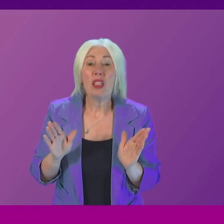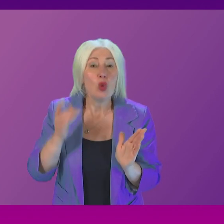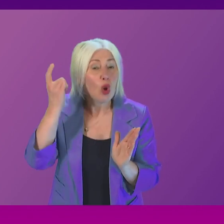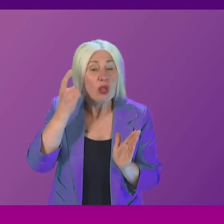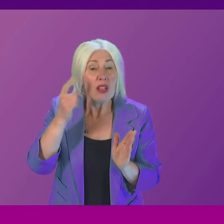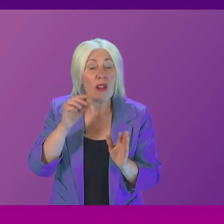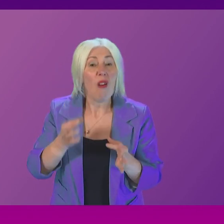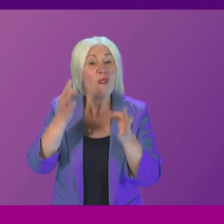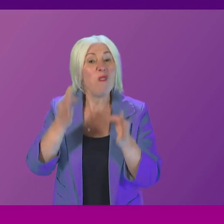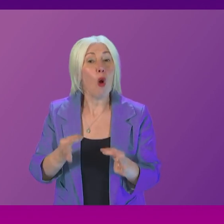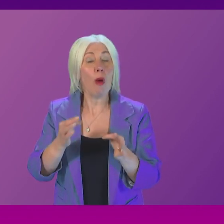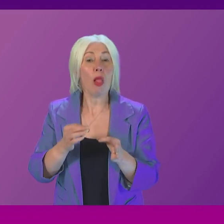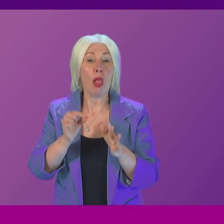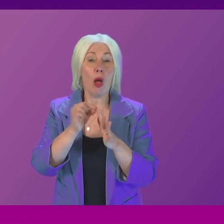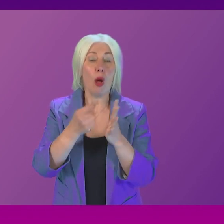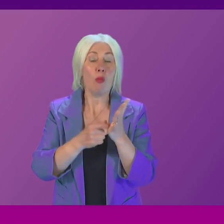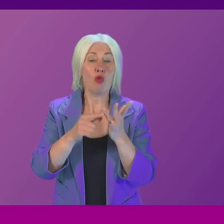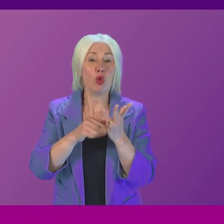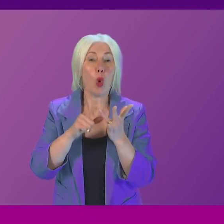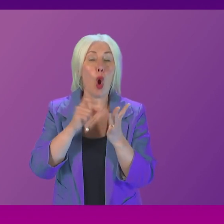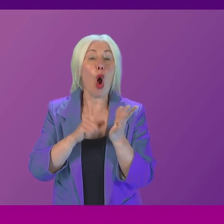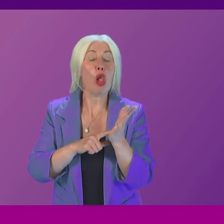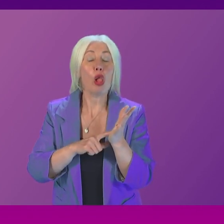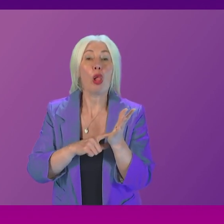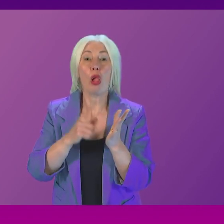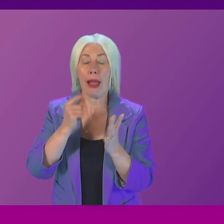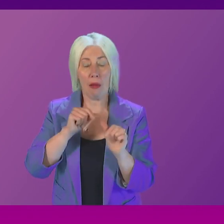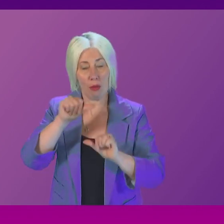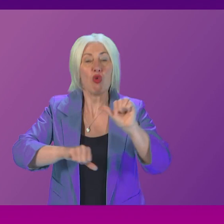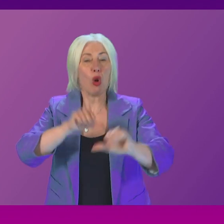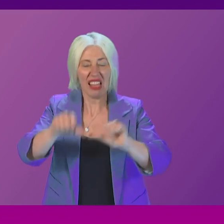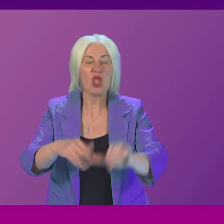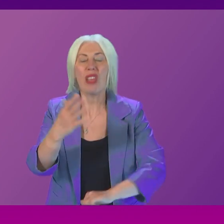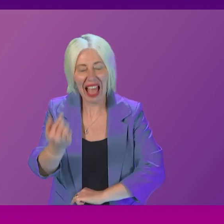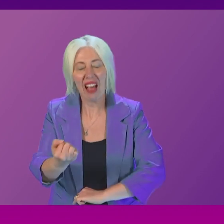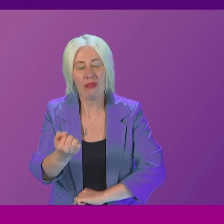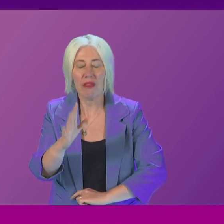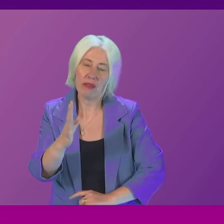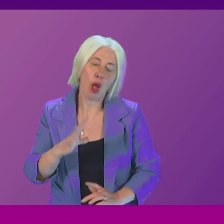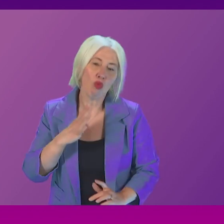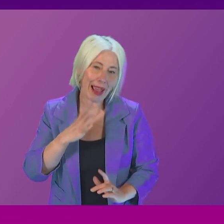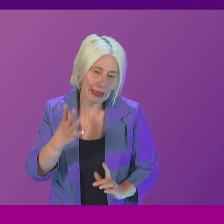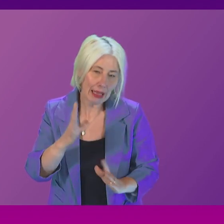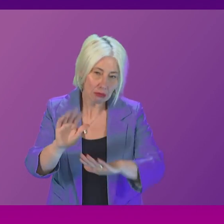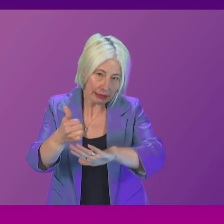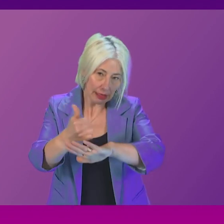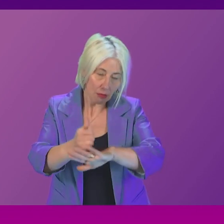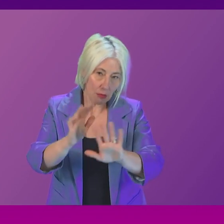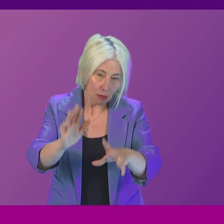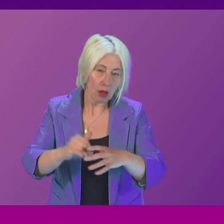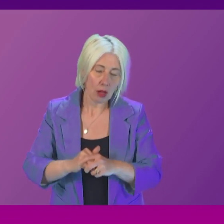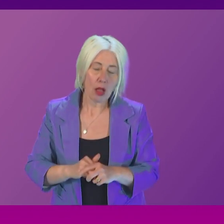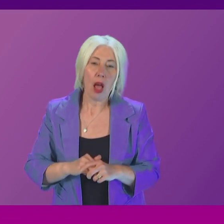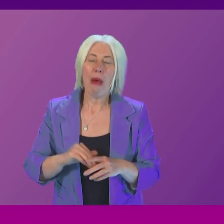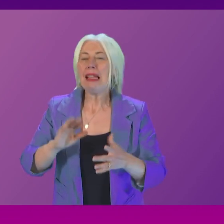formal protocol could help matters. There is a process already very much in place and can